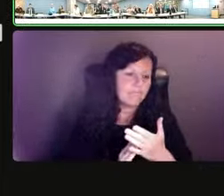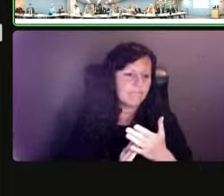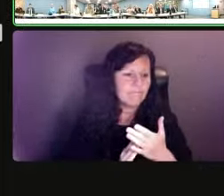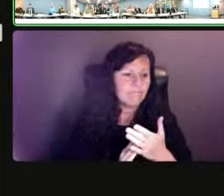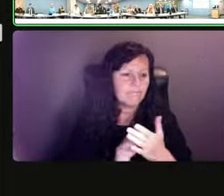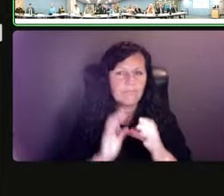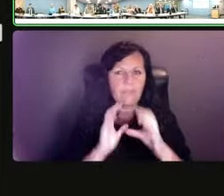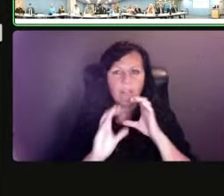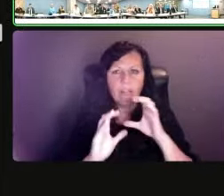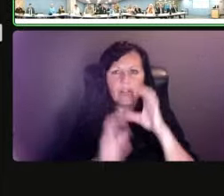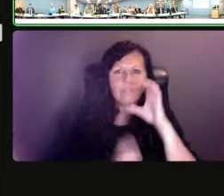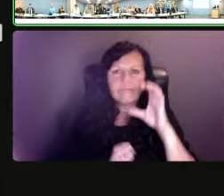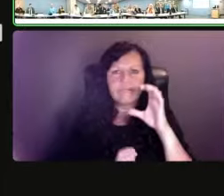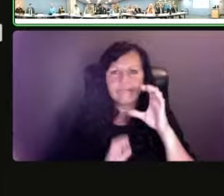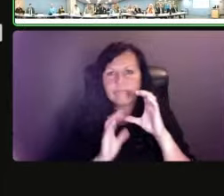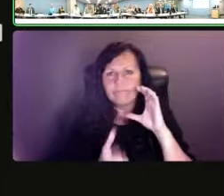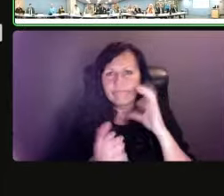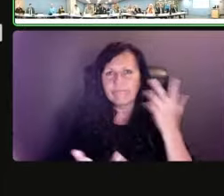miscommunication about